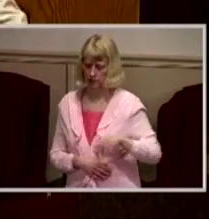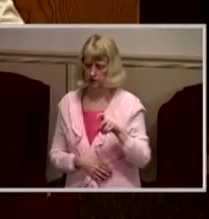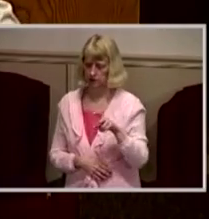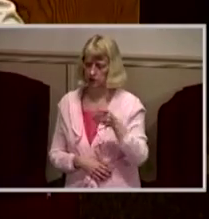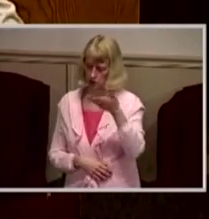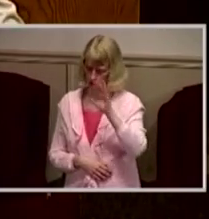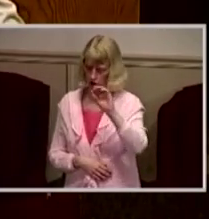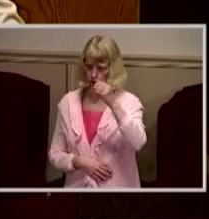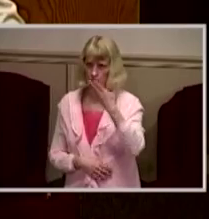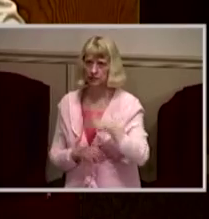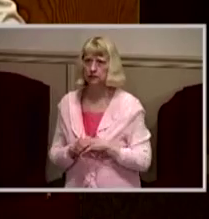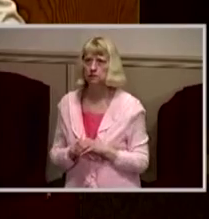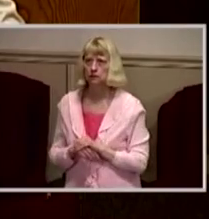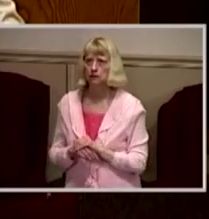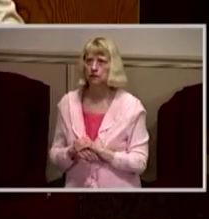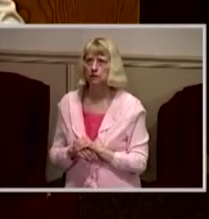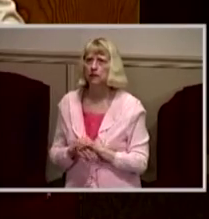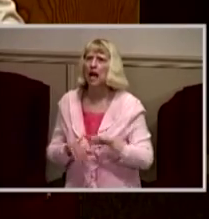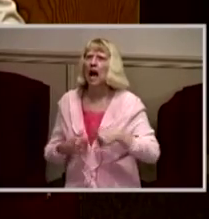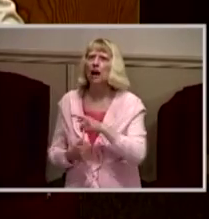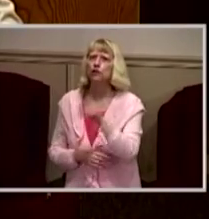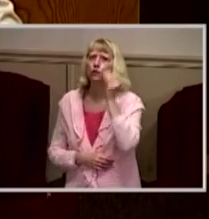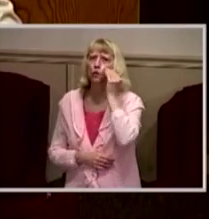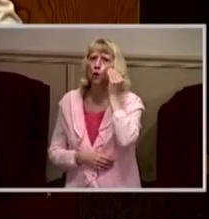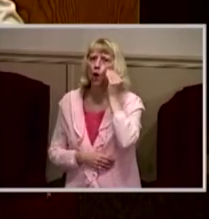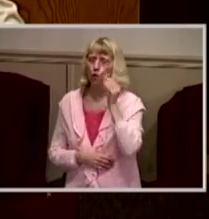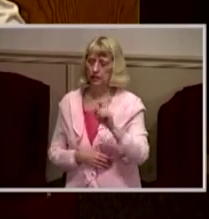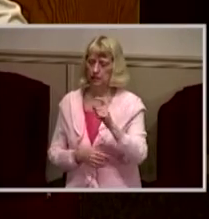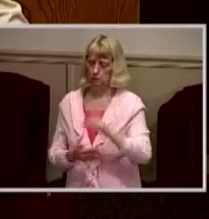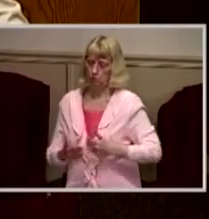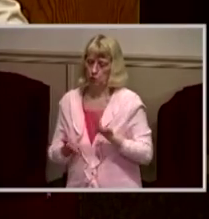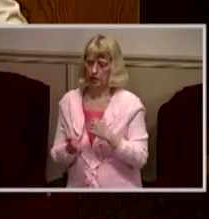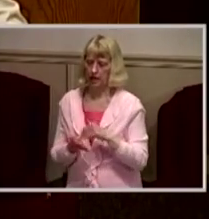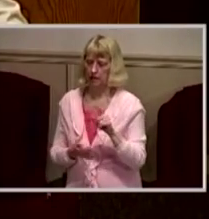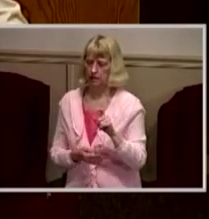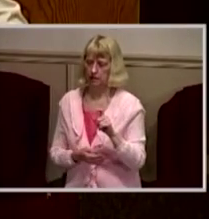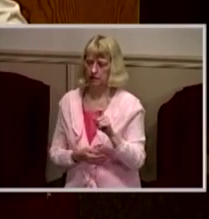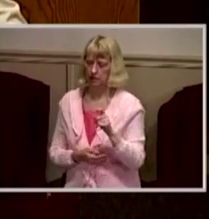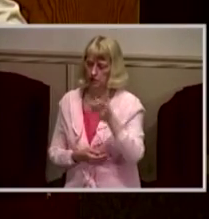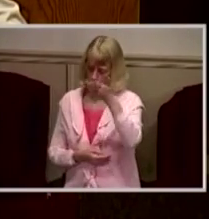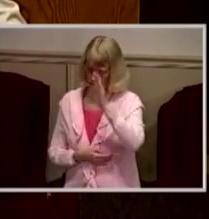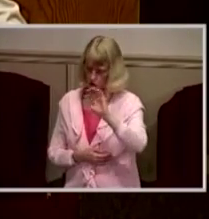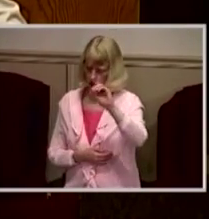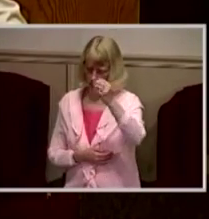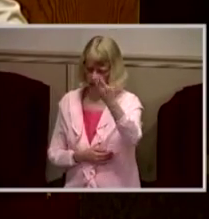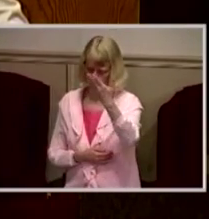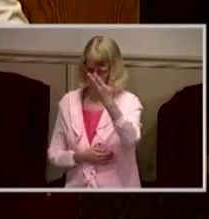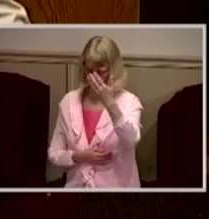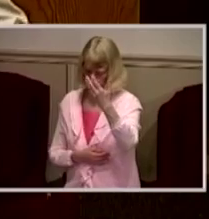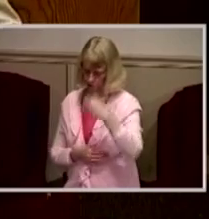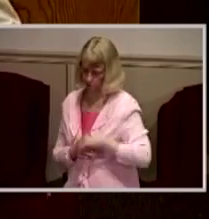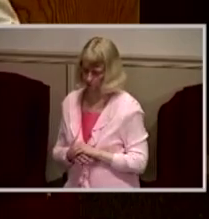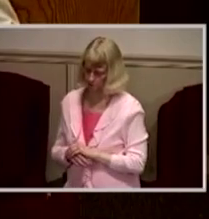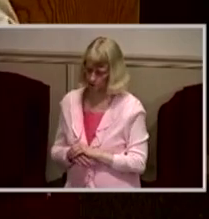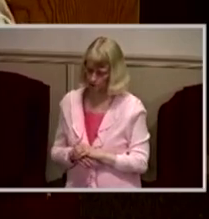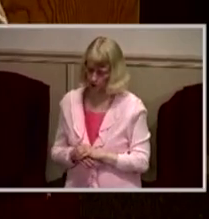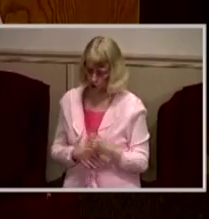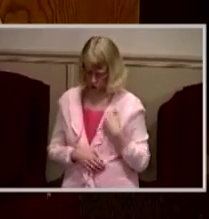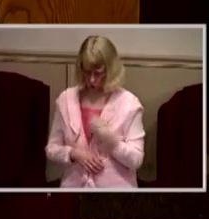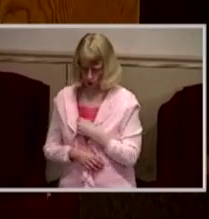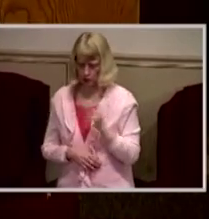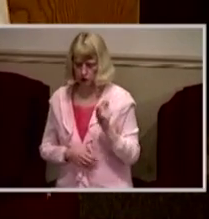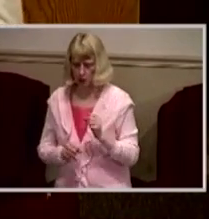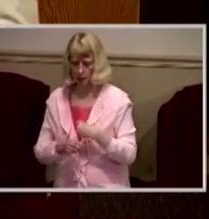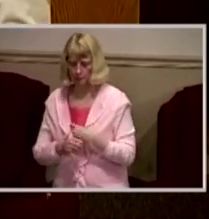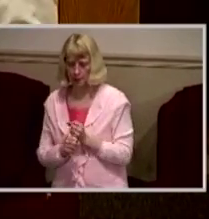God's grace. How do you know that you need to be born again? By God's grace. You know, we ought to